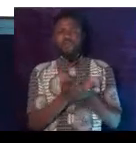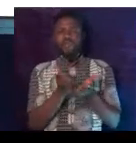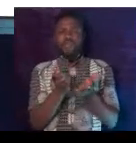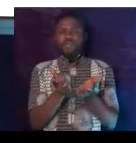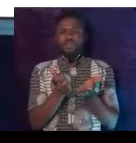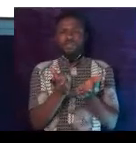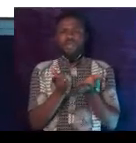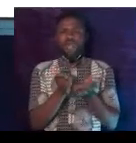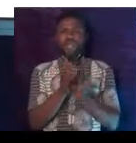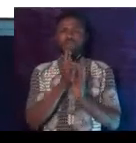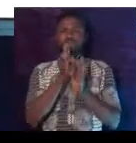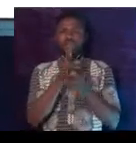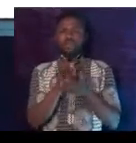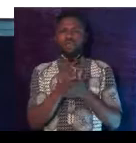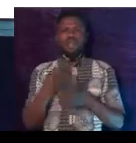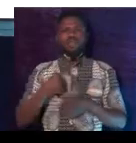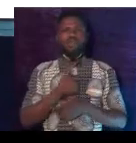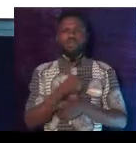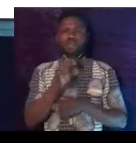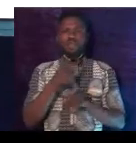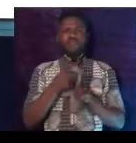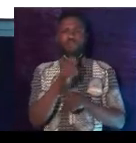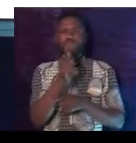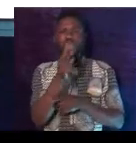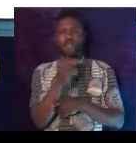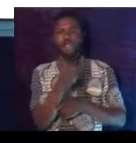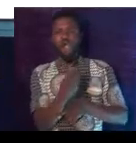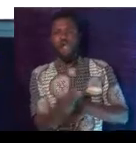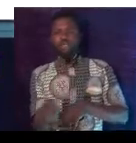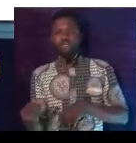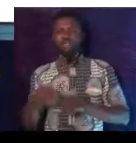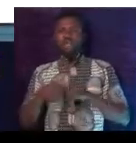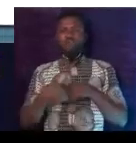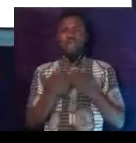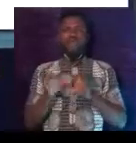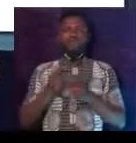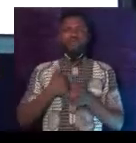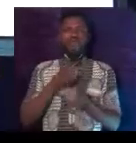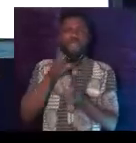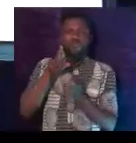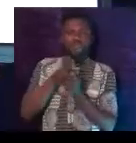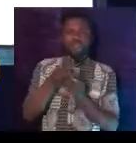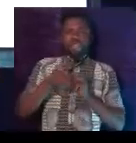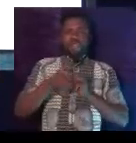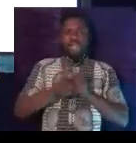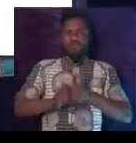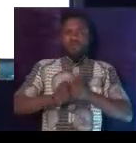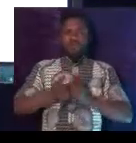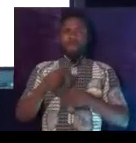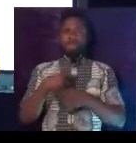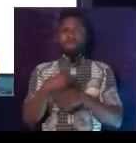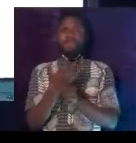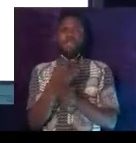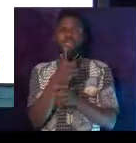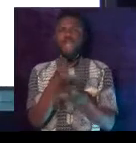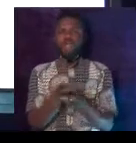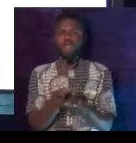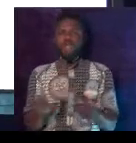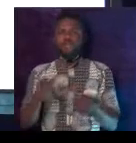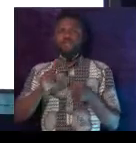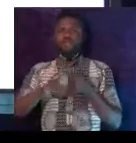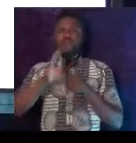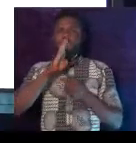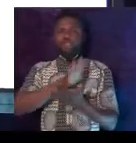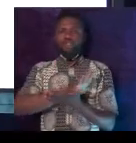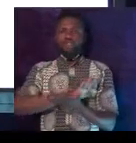some desired result we need from certain objects. 1, how do we now reduce friction? Make the